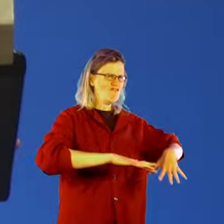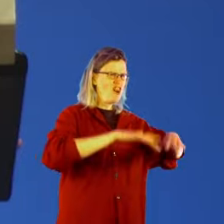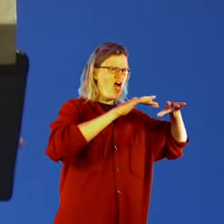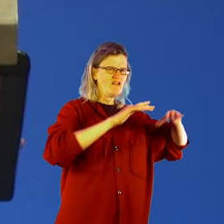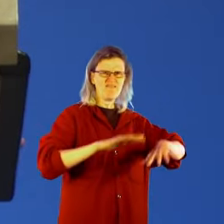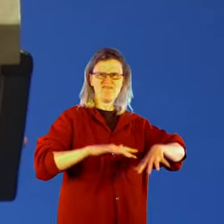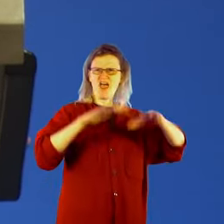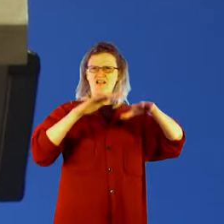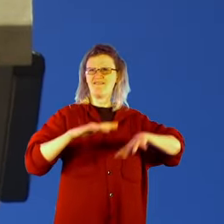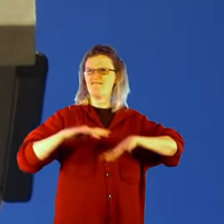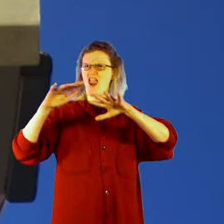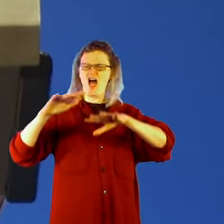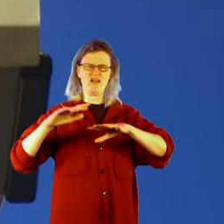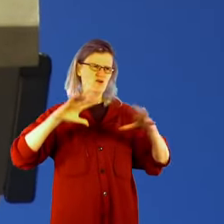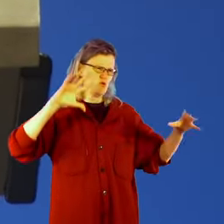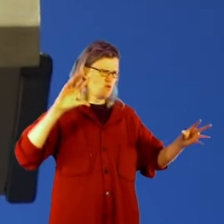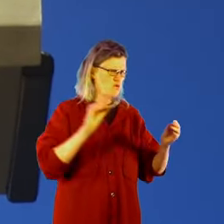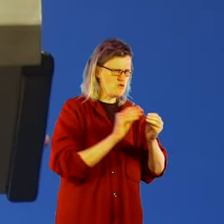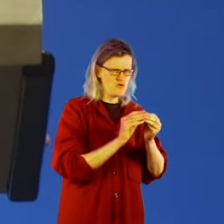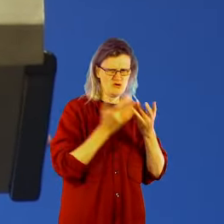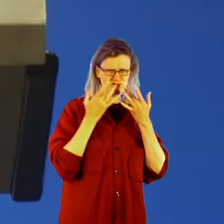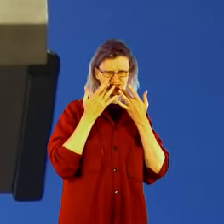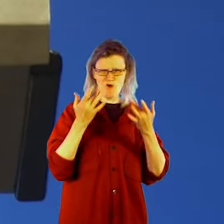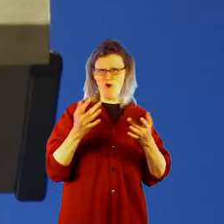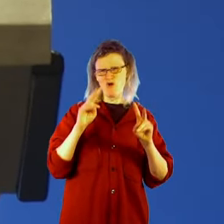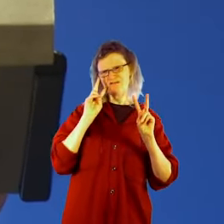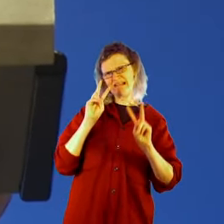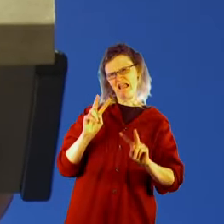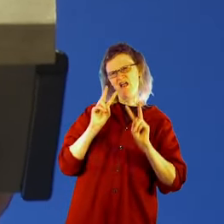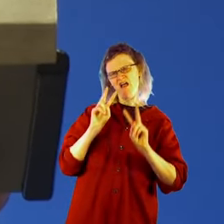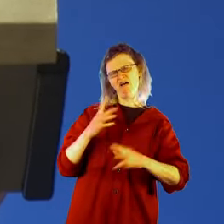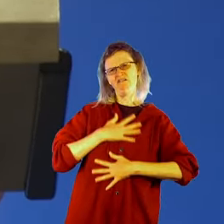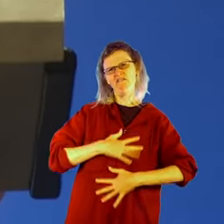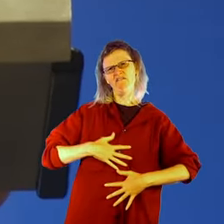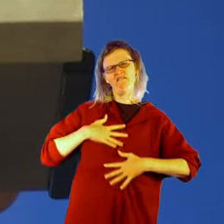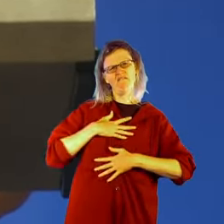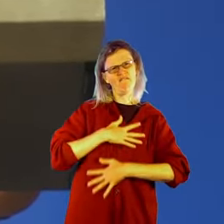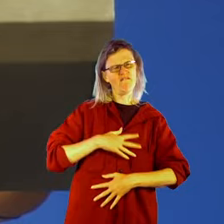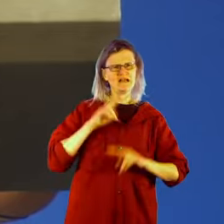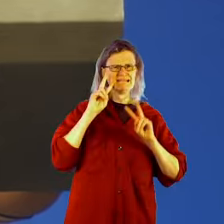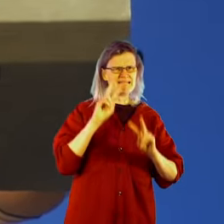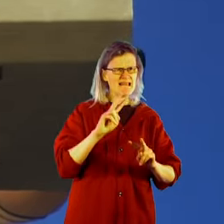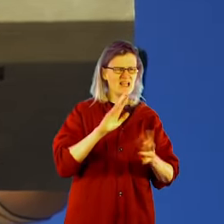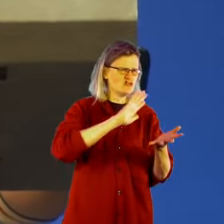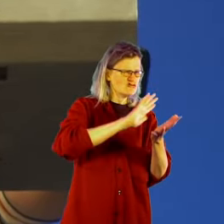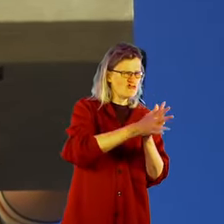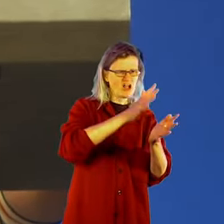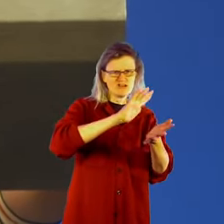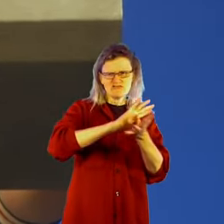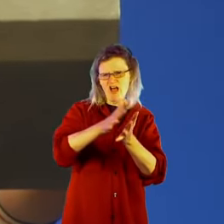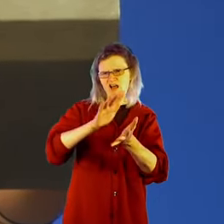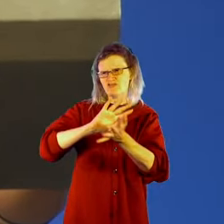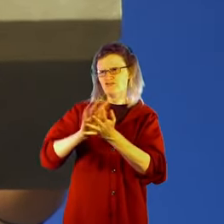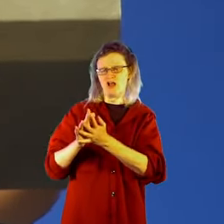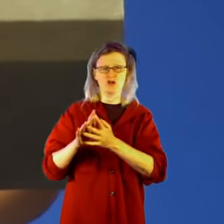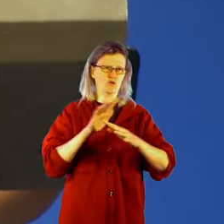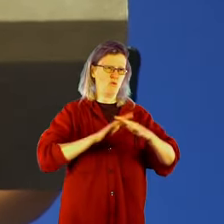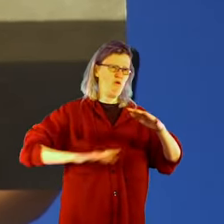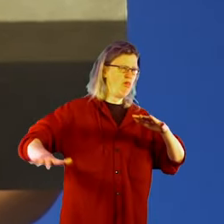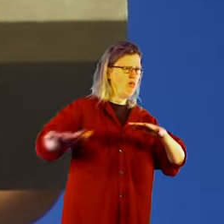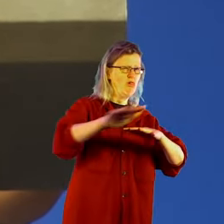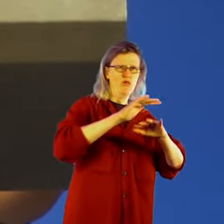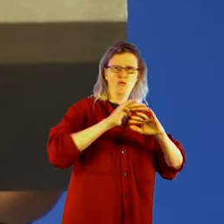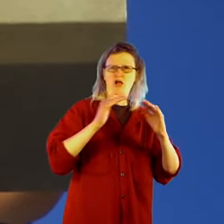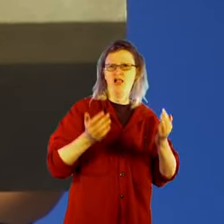how horrific it was. Yeah, great, thank you. Just those stories of destruction all around the world in flooding, yeah.